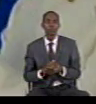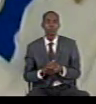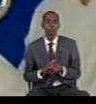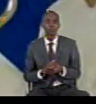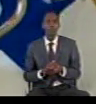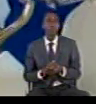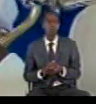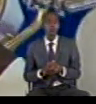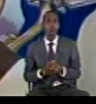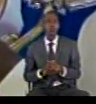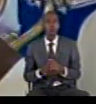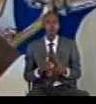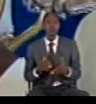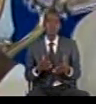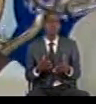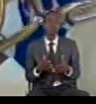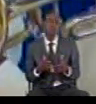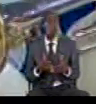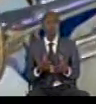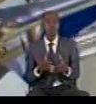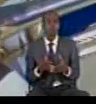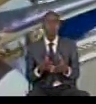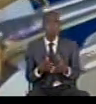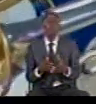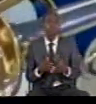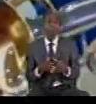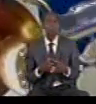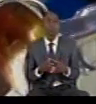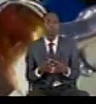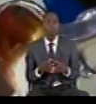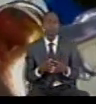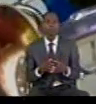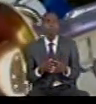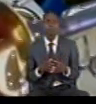Let it fall unto you. Open